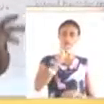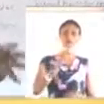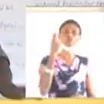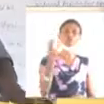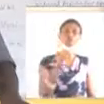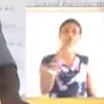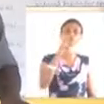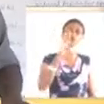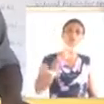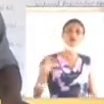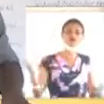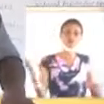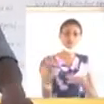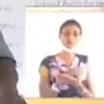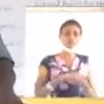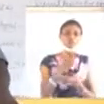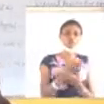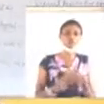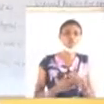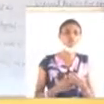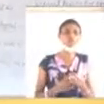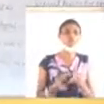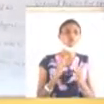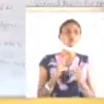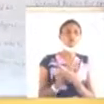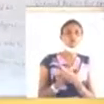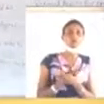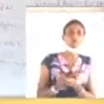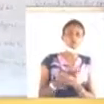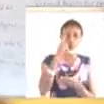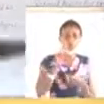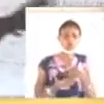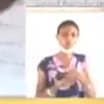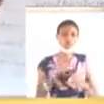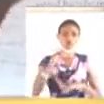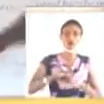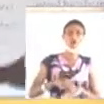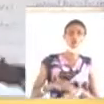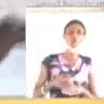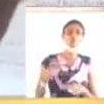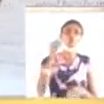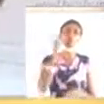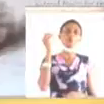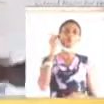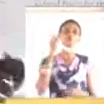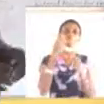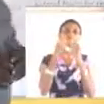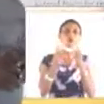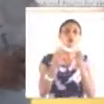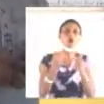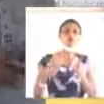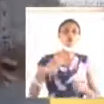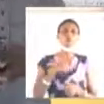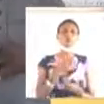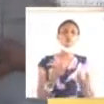I'm sure you are taking some notes at home. It's very important. So briefly, we want to look at